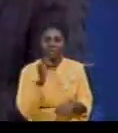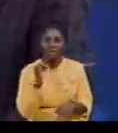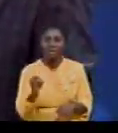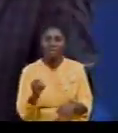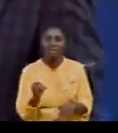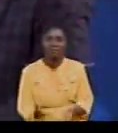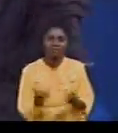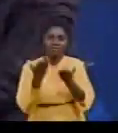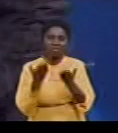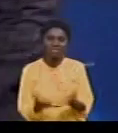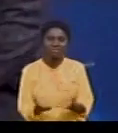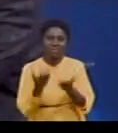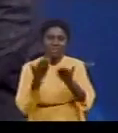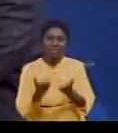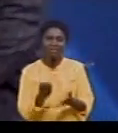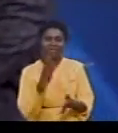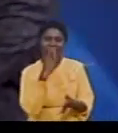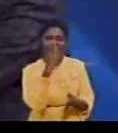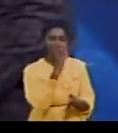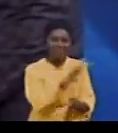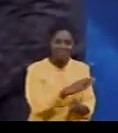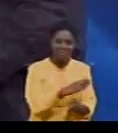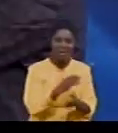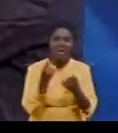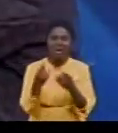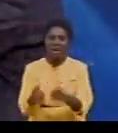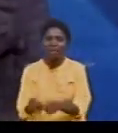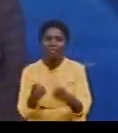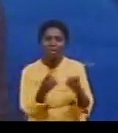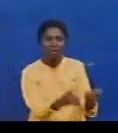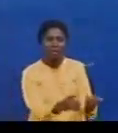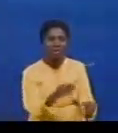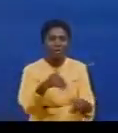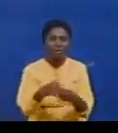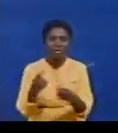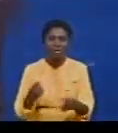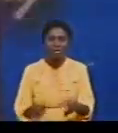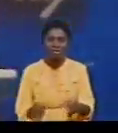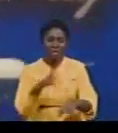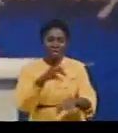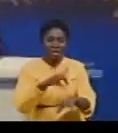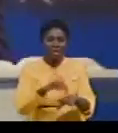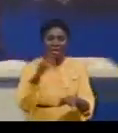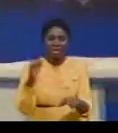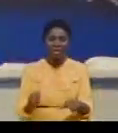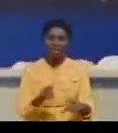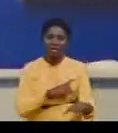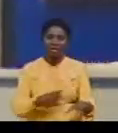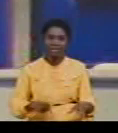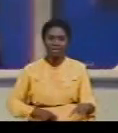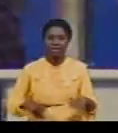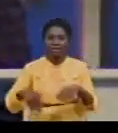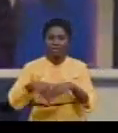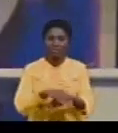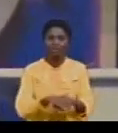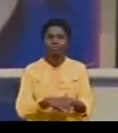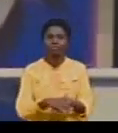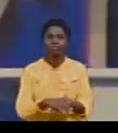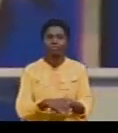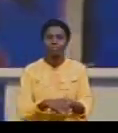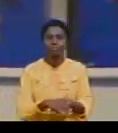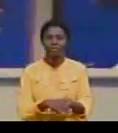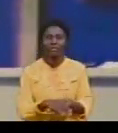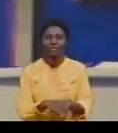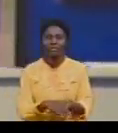things, evil, happen in the earthly kingdom. And when you have the natural